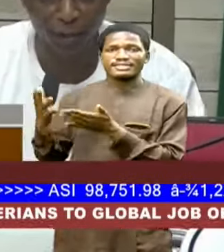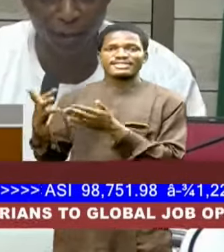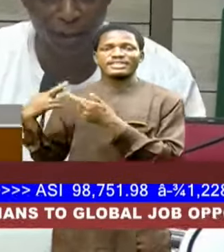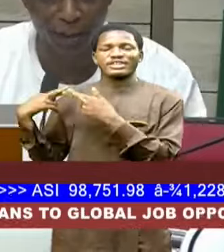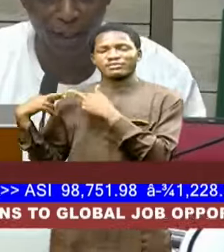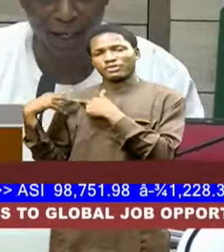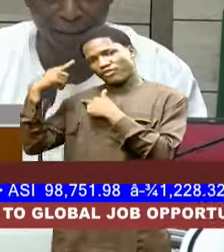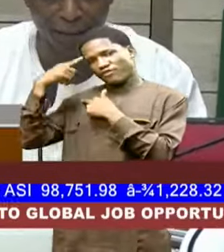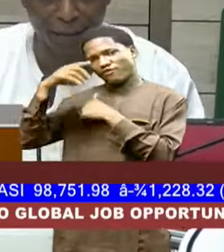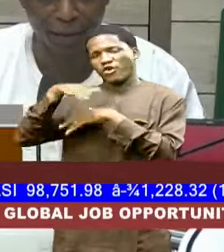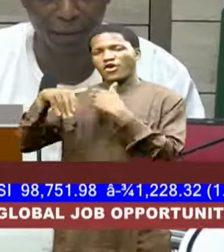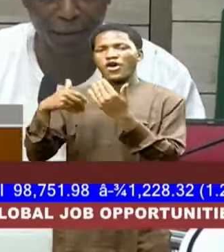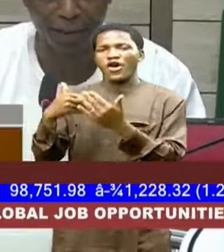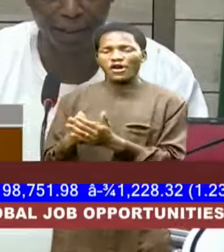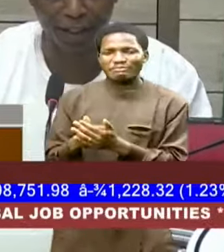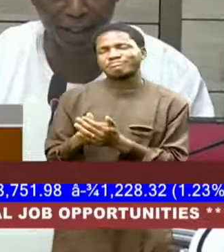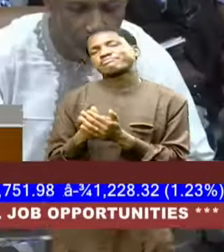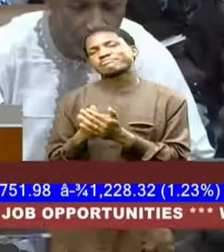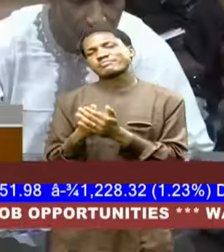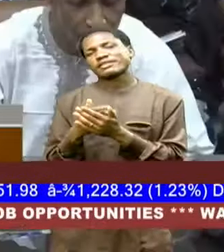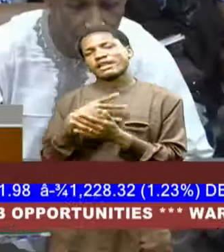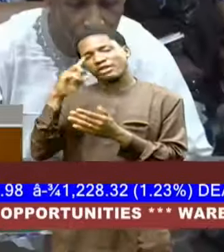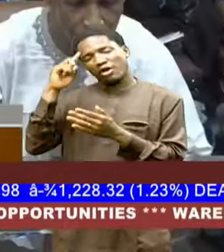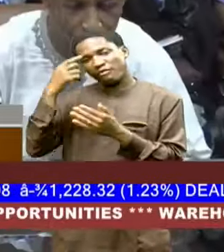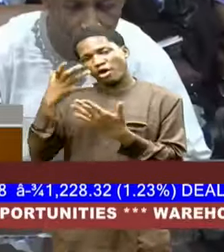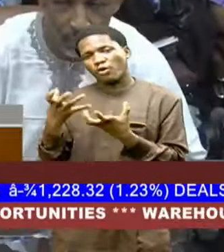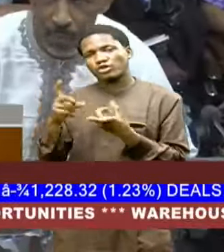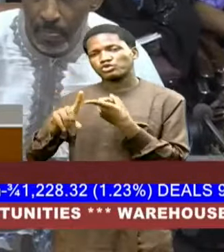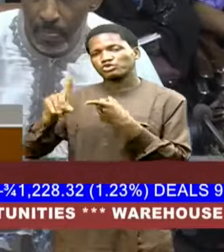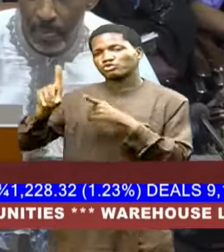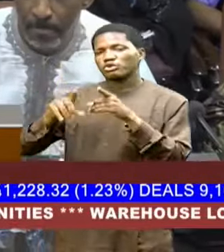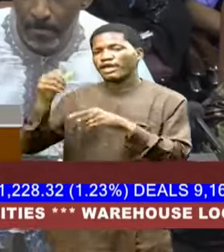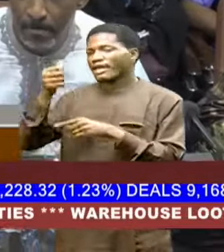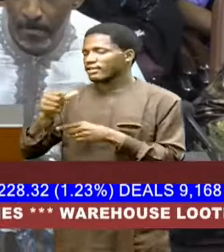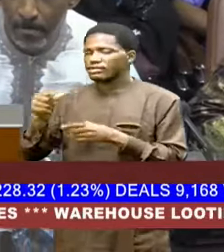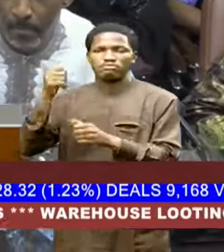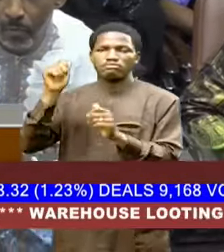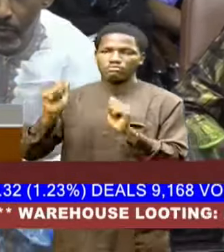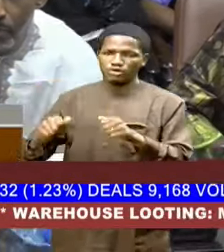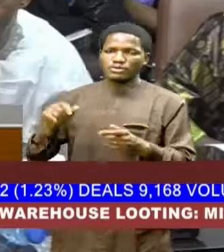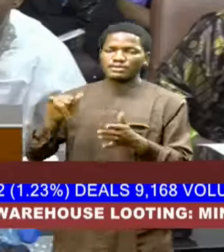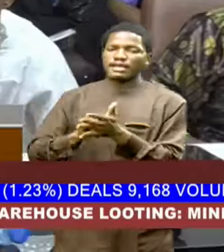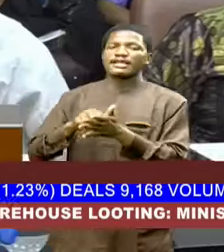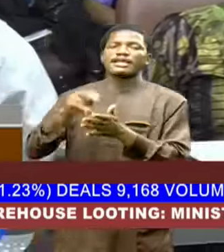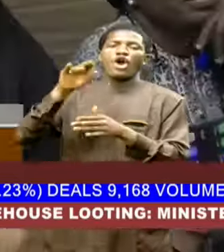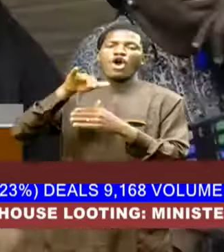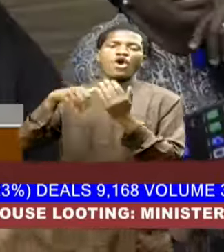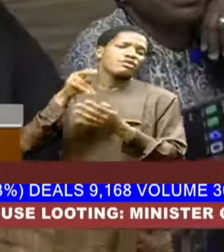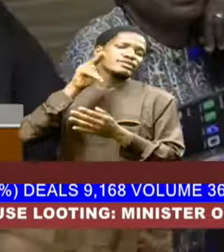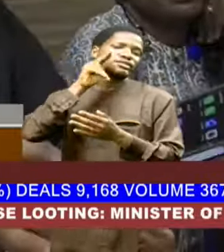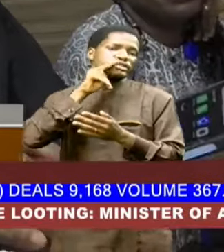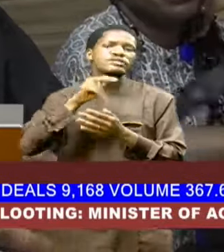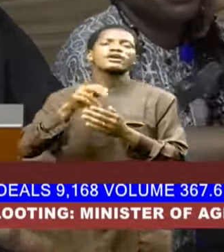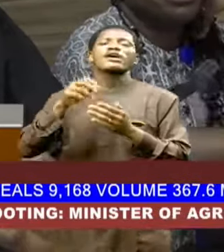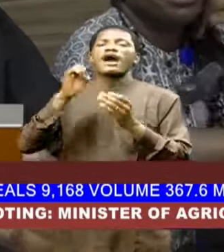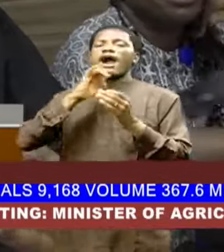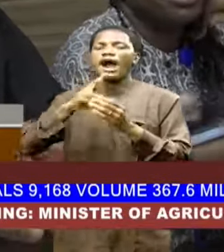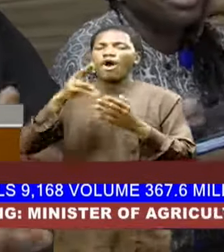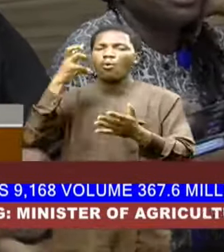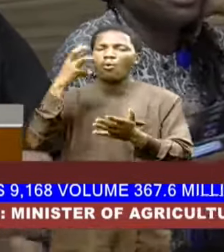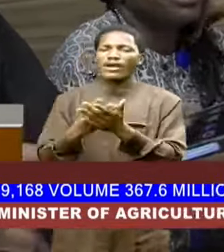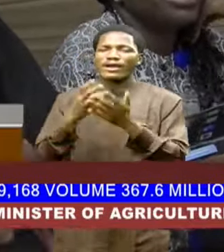and the government wants to do everything possible that Nigerians at all levels are well educated to make themselves contribute